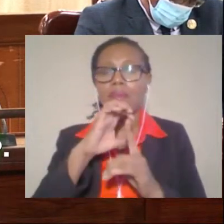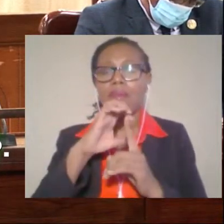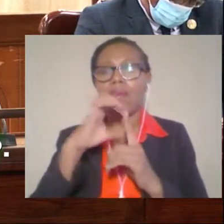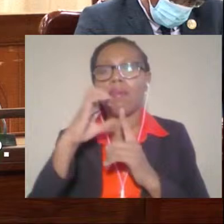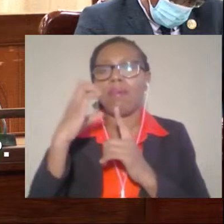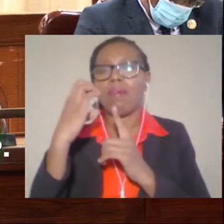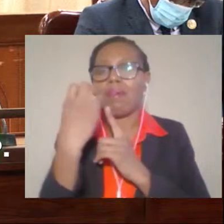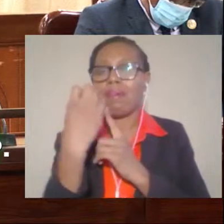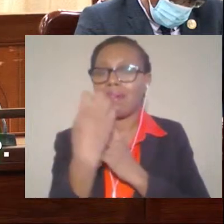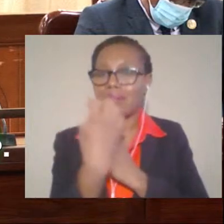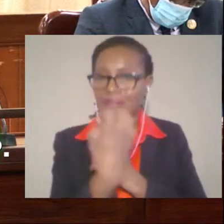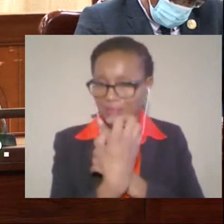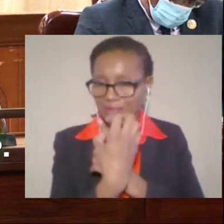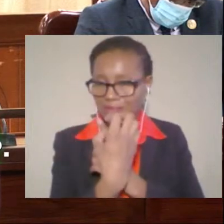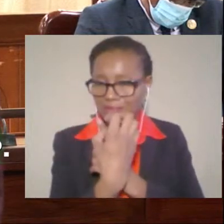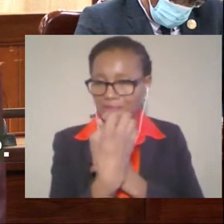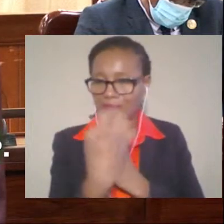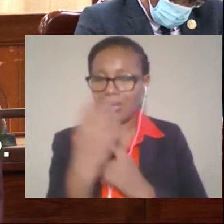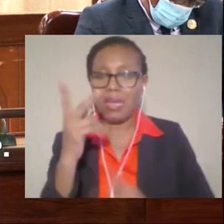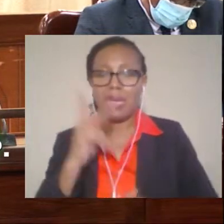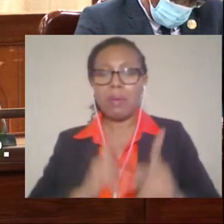under which people are resigning,